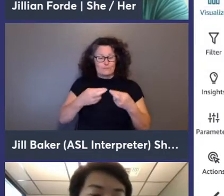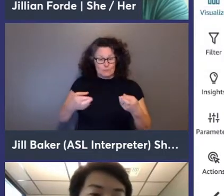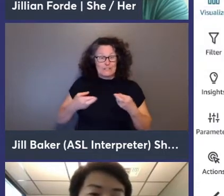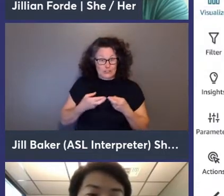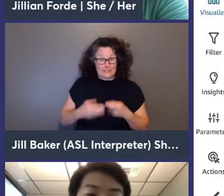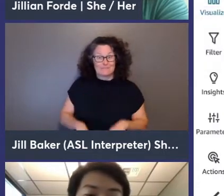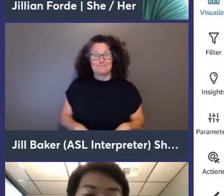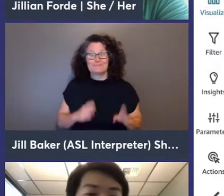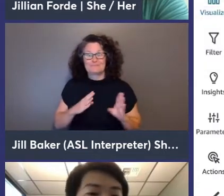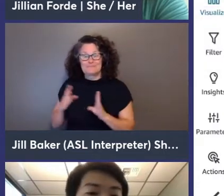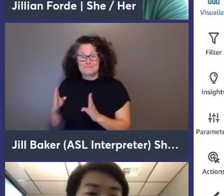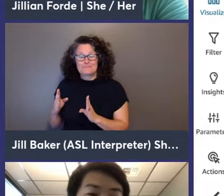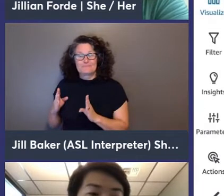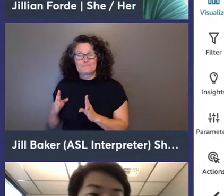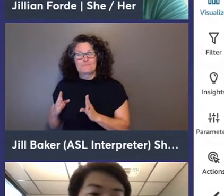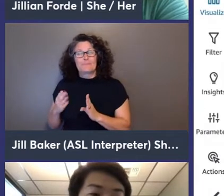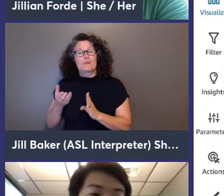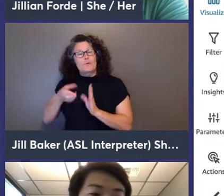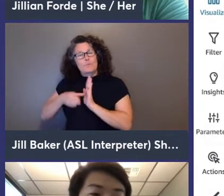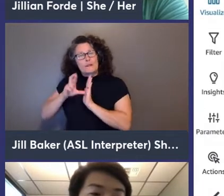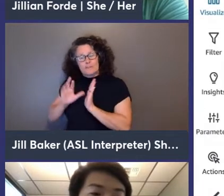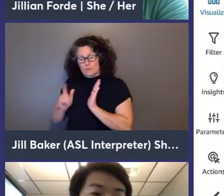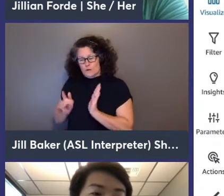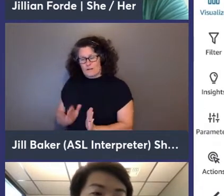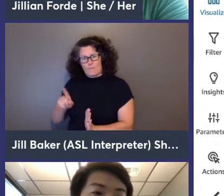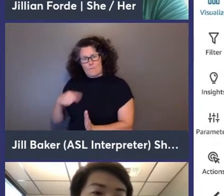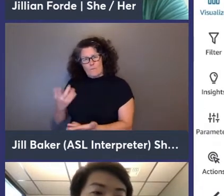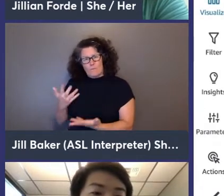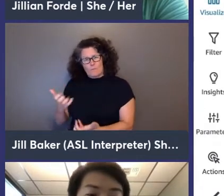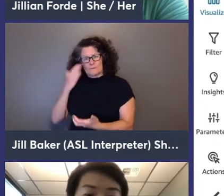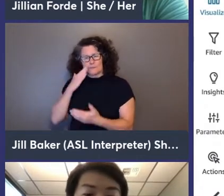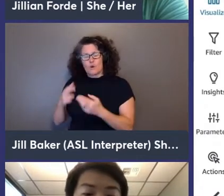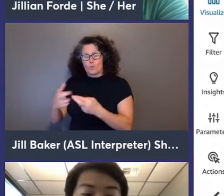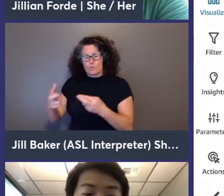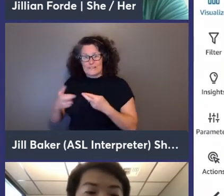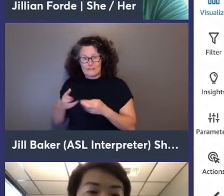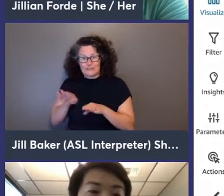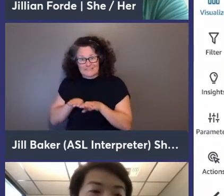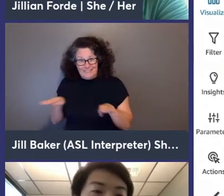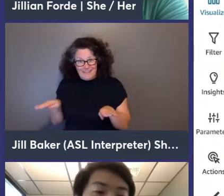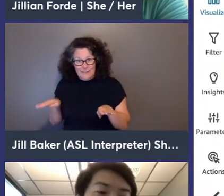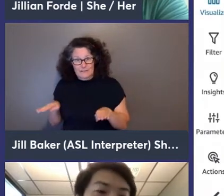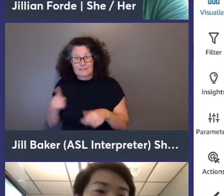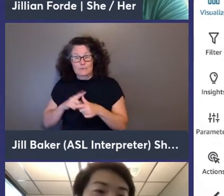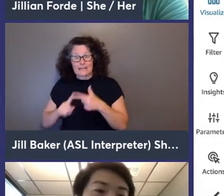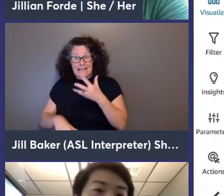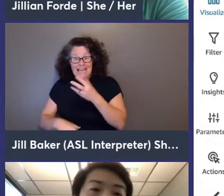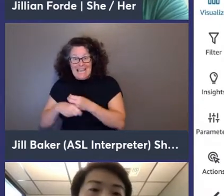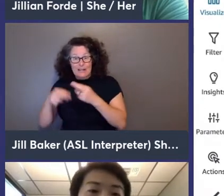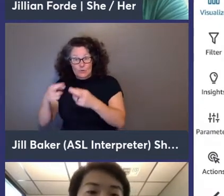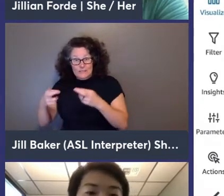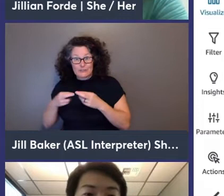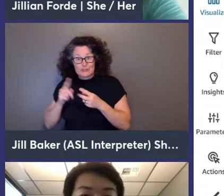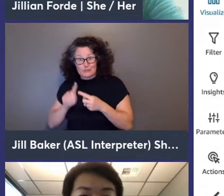Since the reviewer only want to know the region level, we are going to put the region into